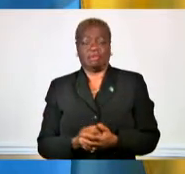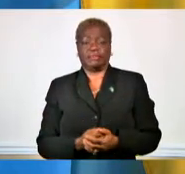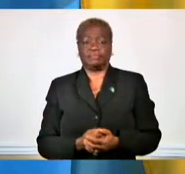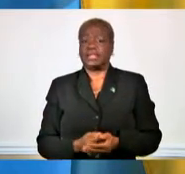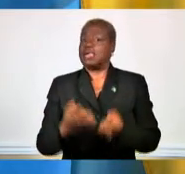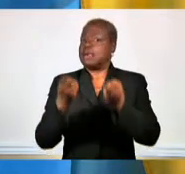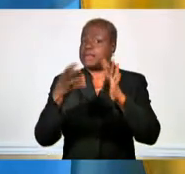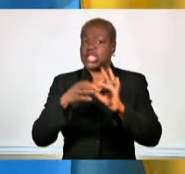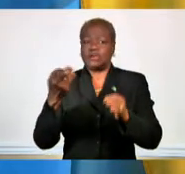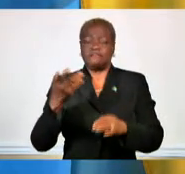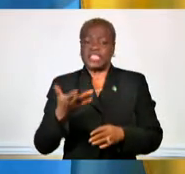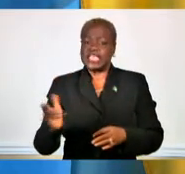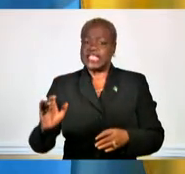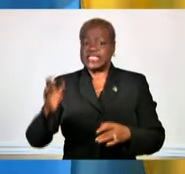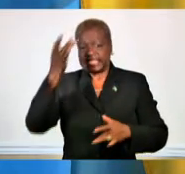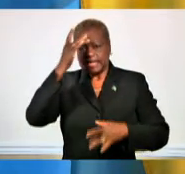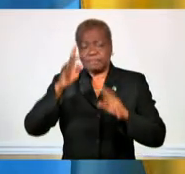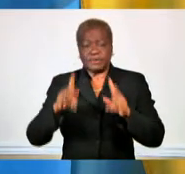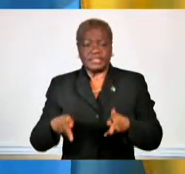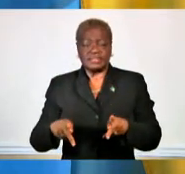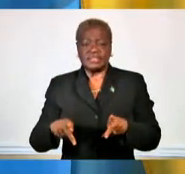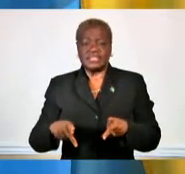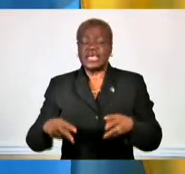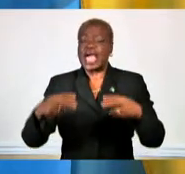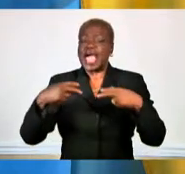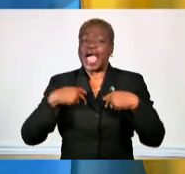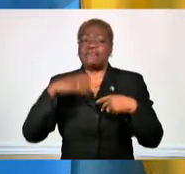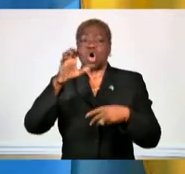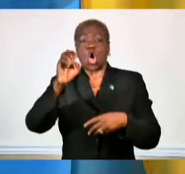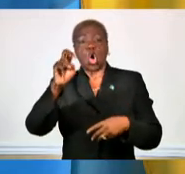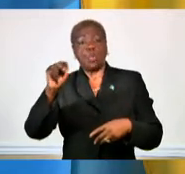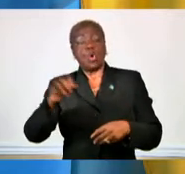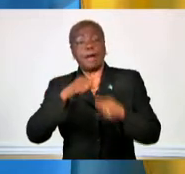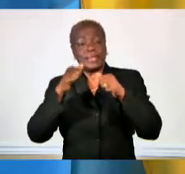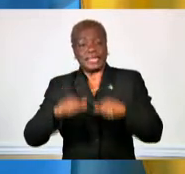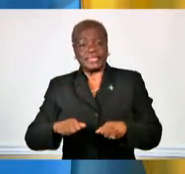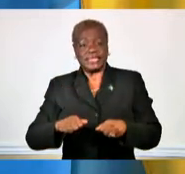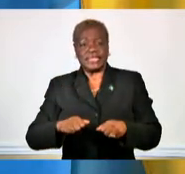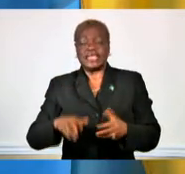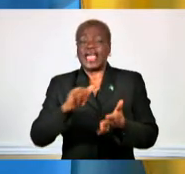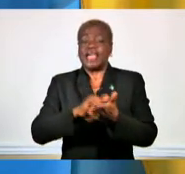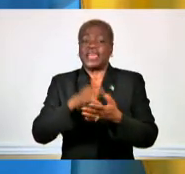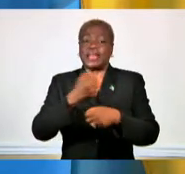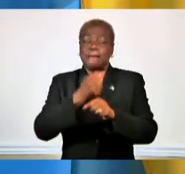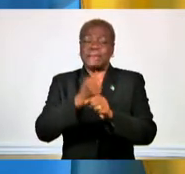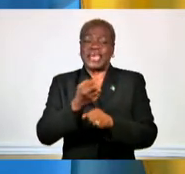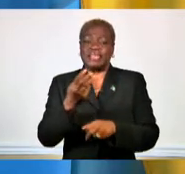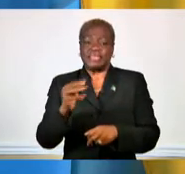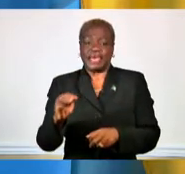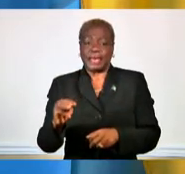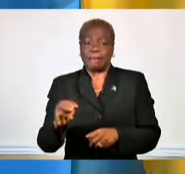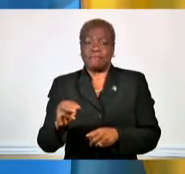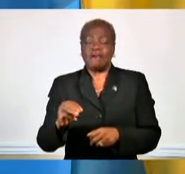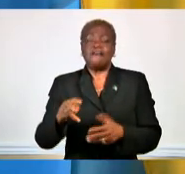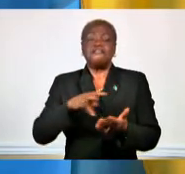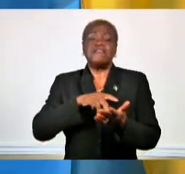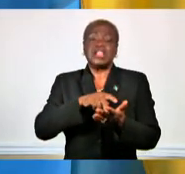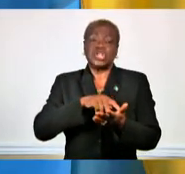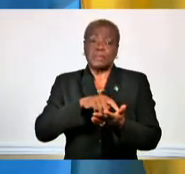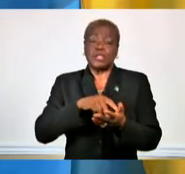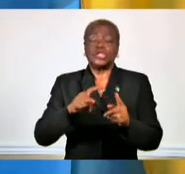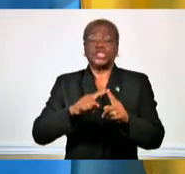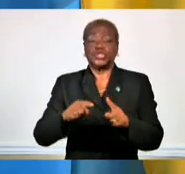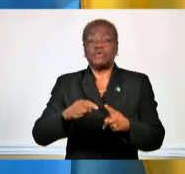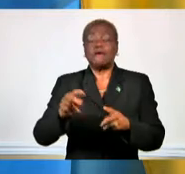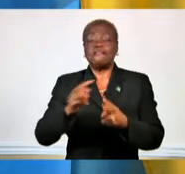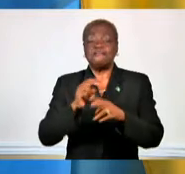Many of these patients have comorbidities that make them particularly vulnerable to